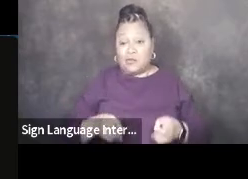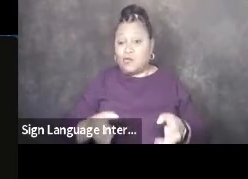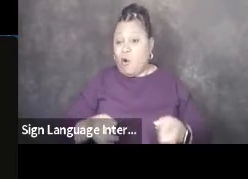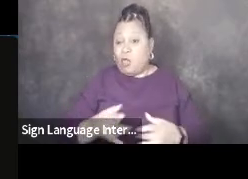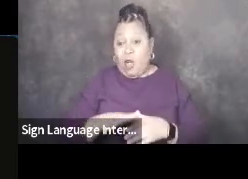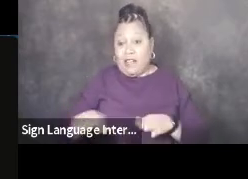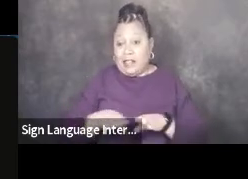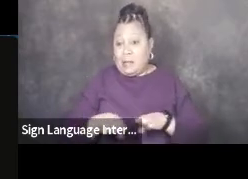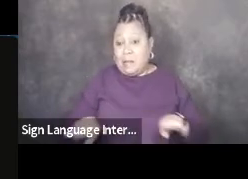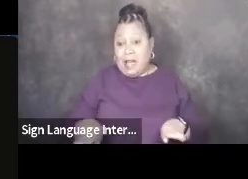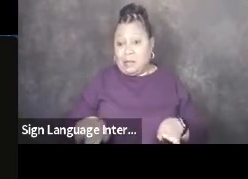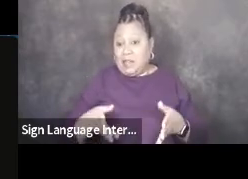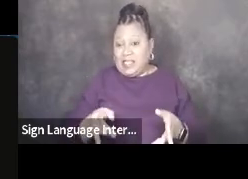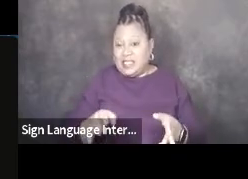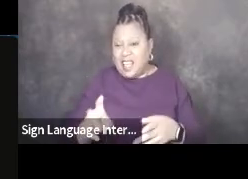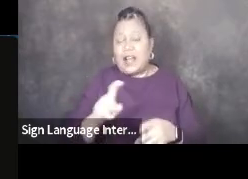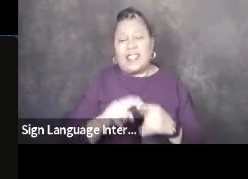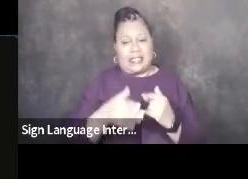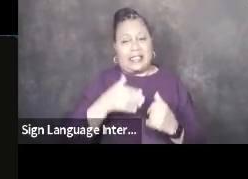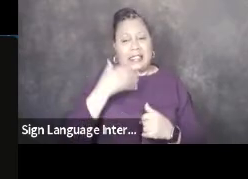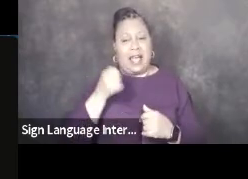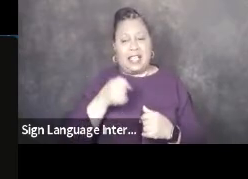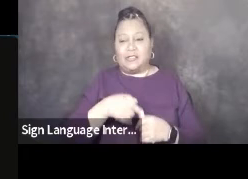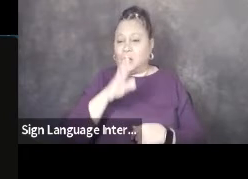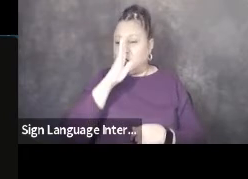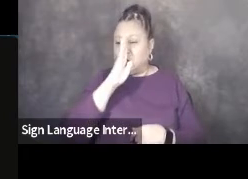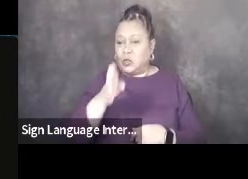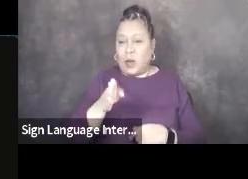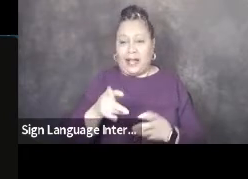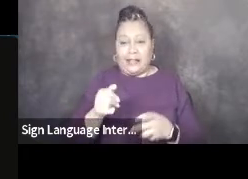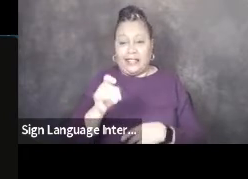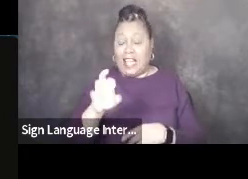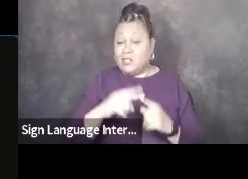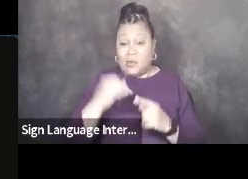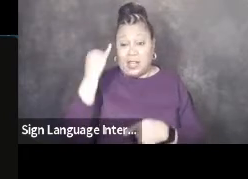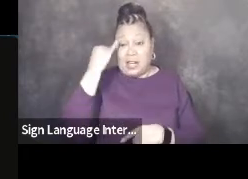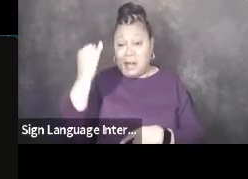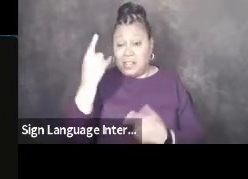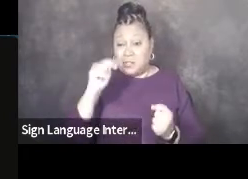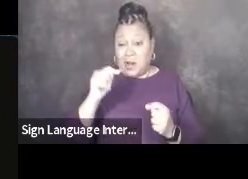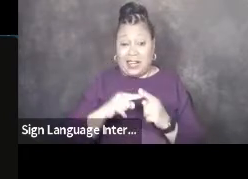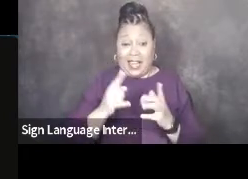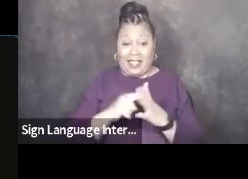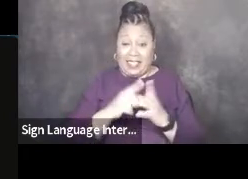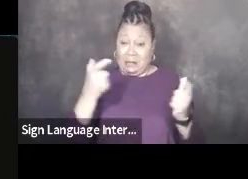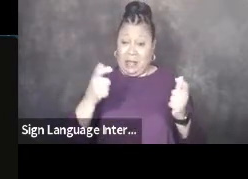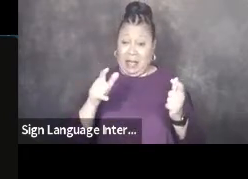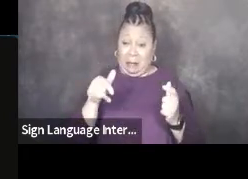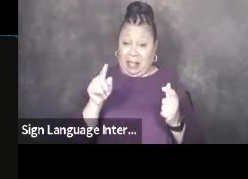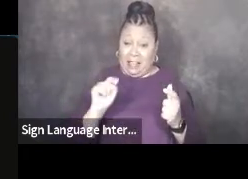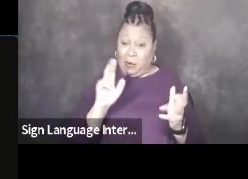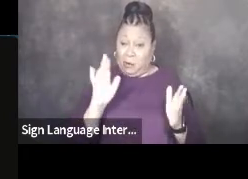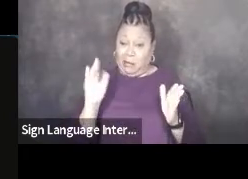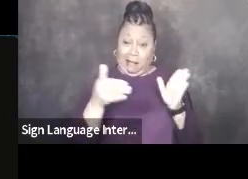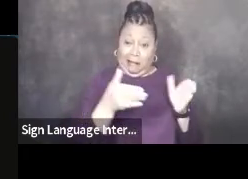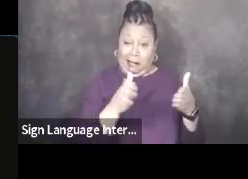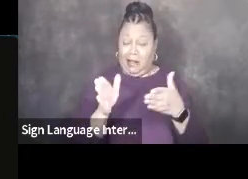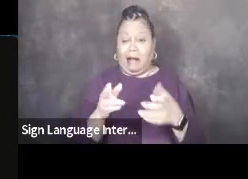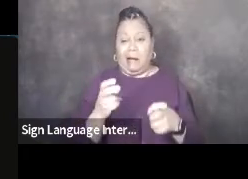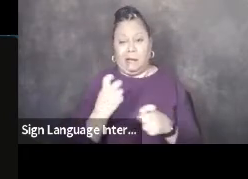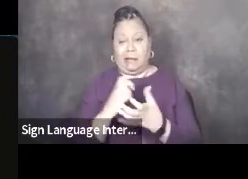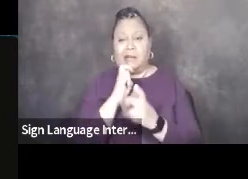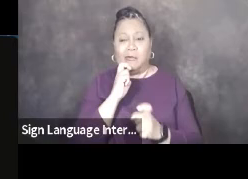bottom. Again, this is best for straight run stairs. As you can imagine, trying to get this big platform to turn corners